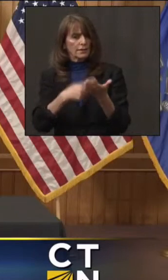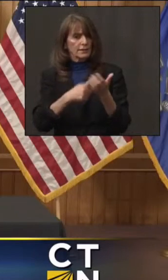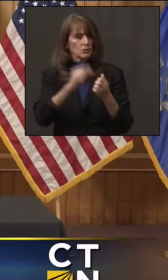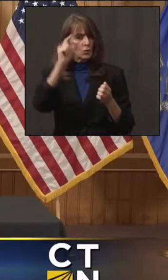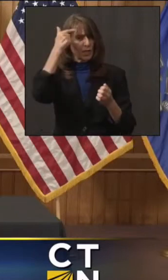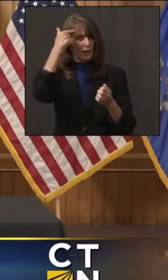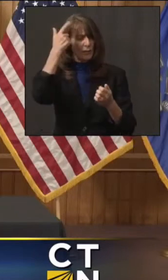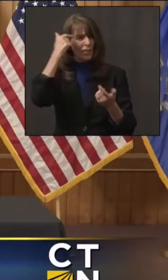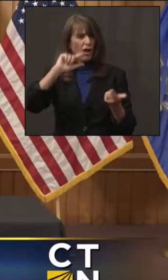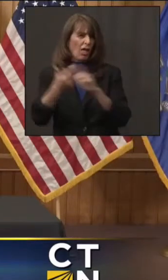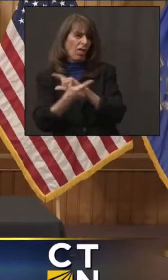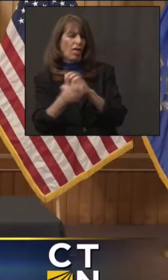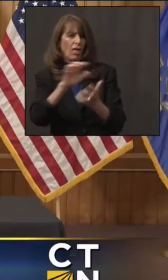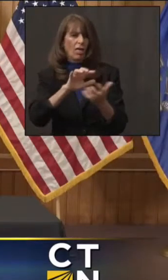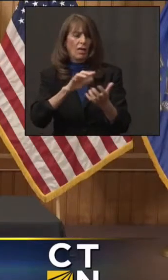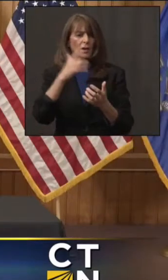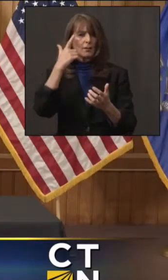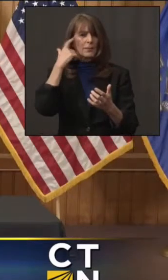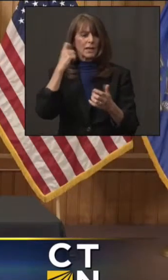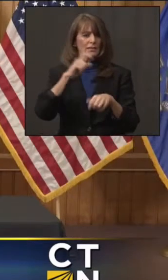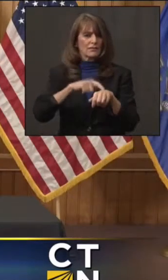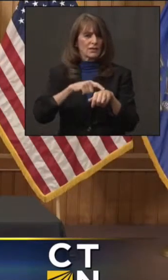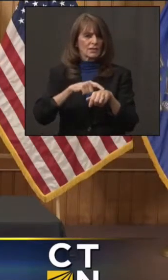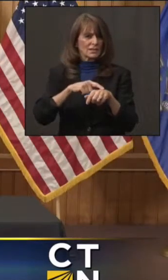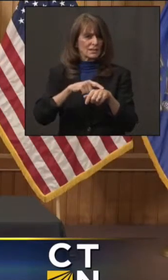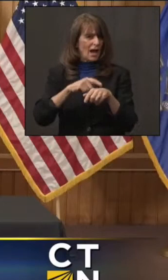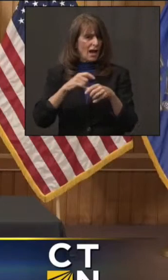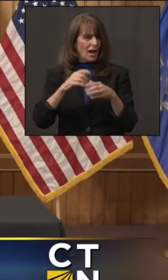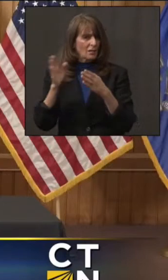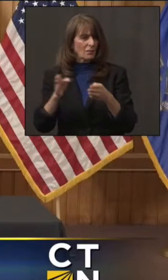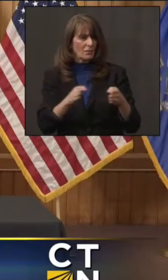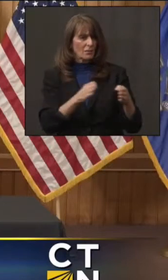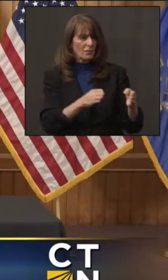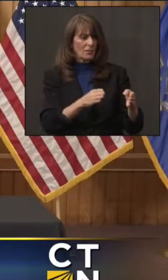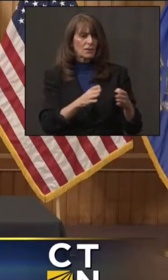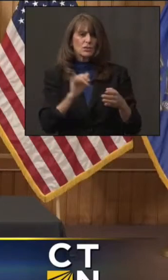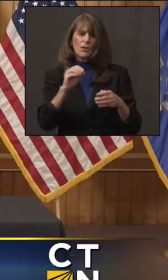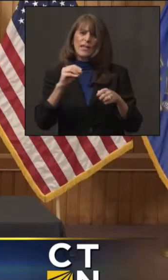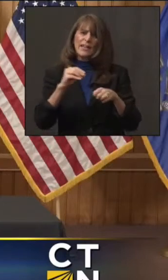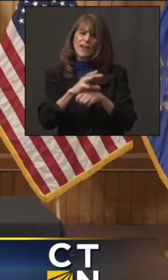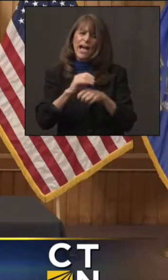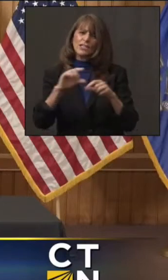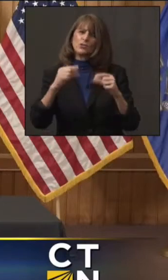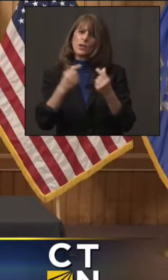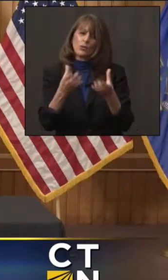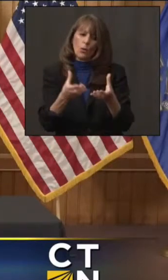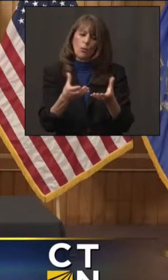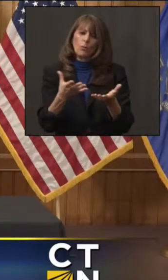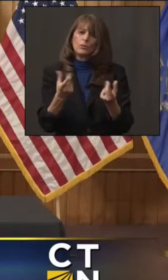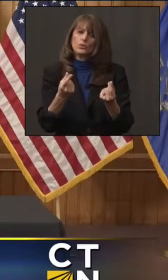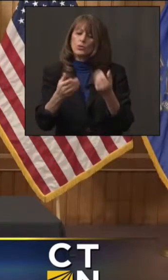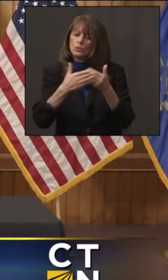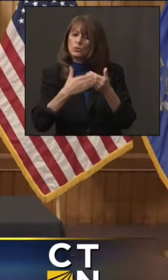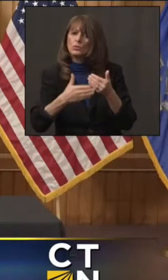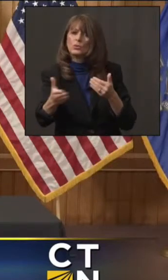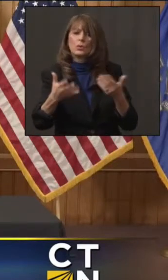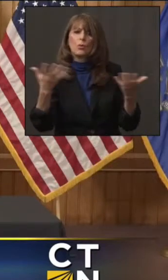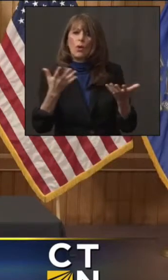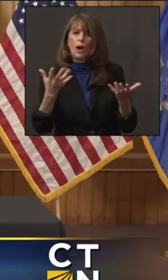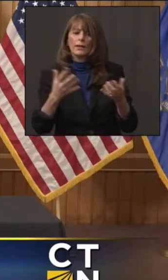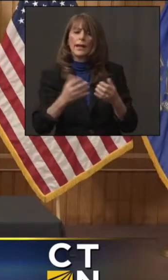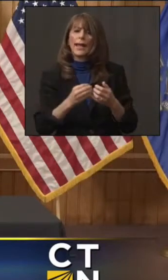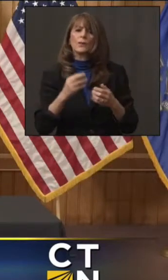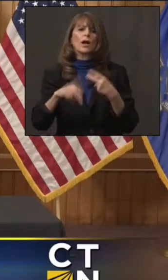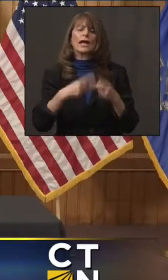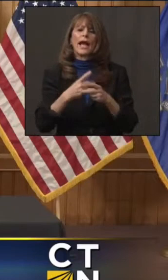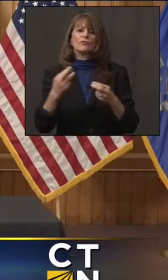got a little bit jumbled here just because of the necessary timeline. But how will that group be functioning going forward, and what other sets of formal recommendations do you